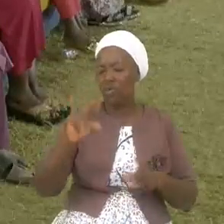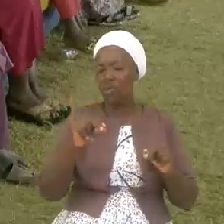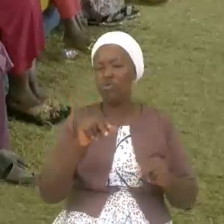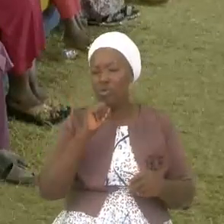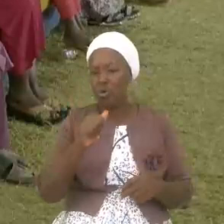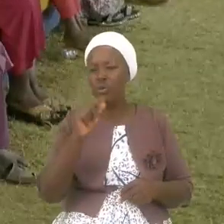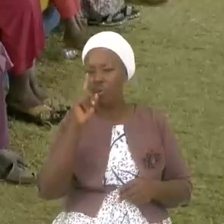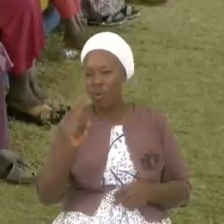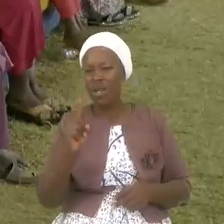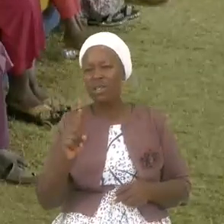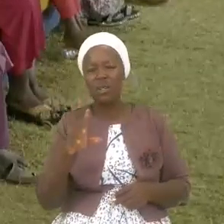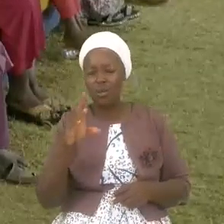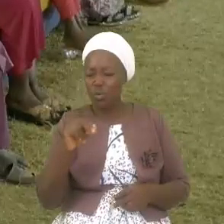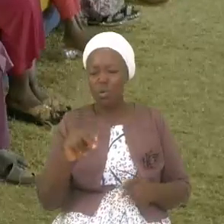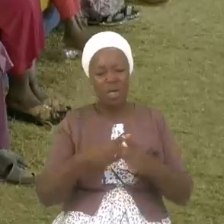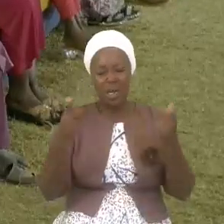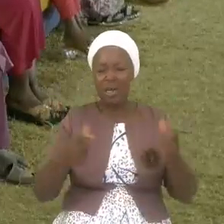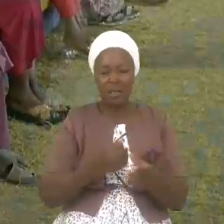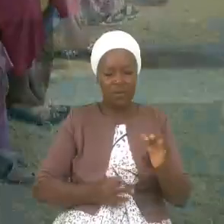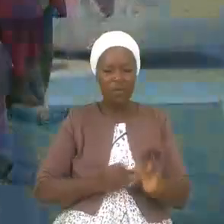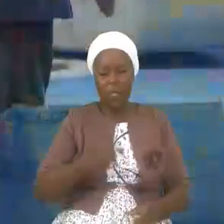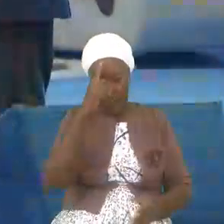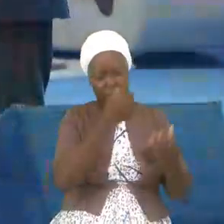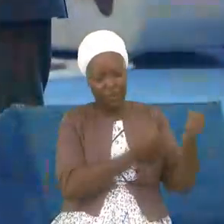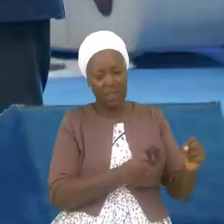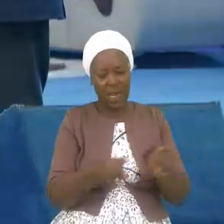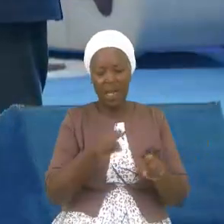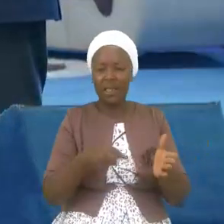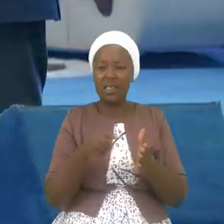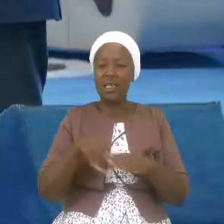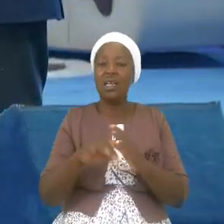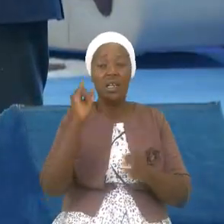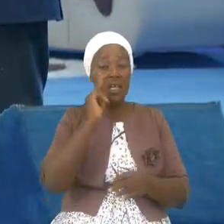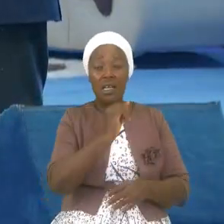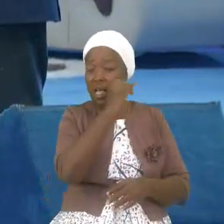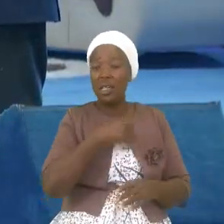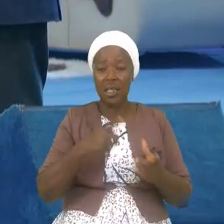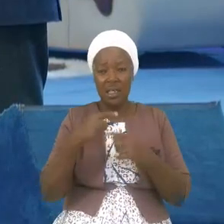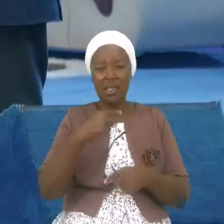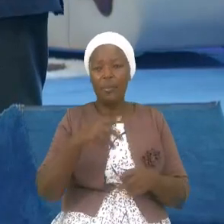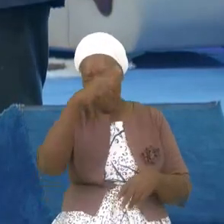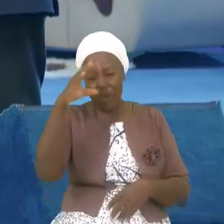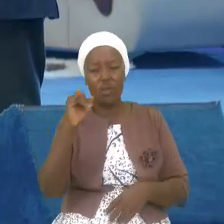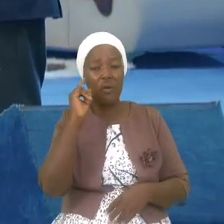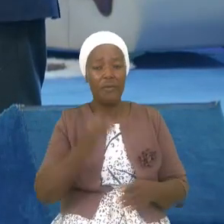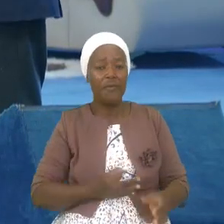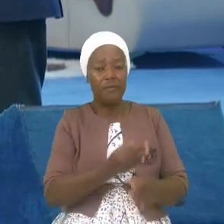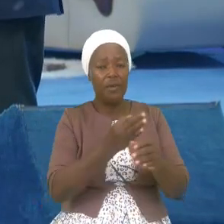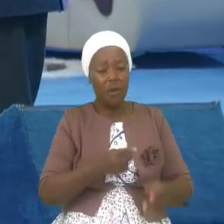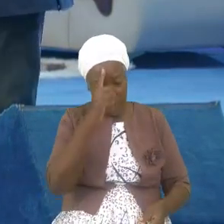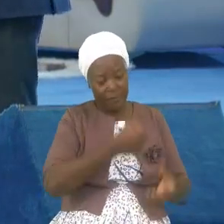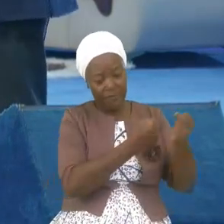Israel. And he said, because of your faith, I make you worthy. Your servant is healed. And